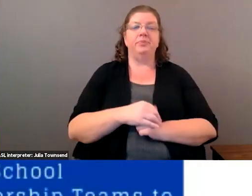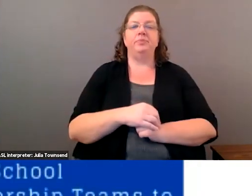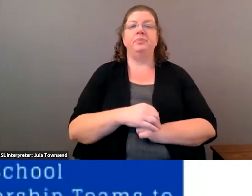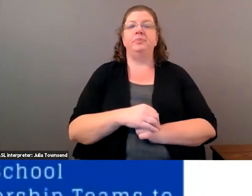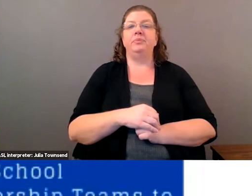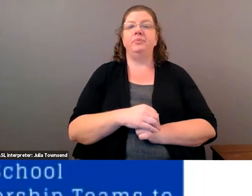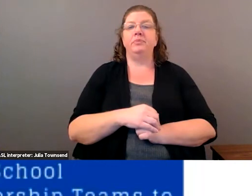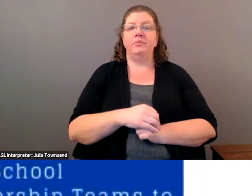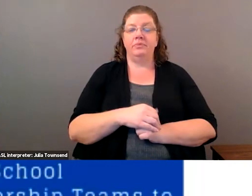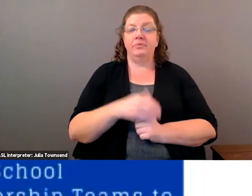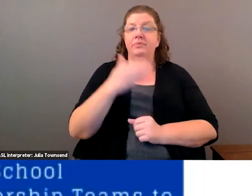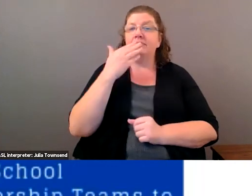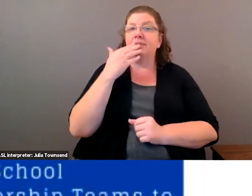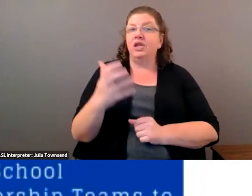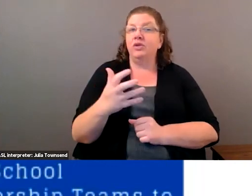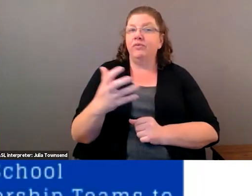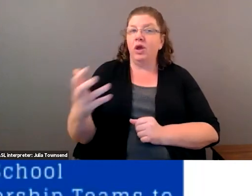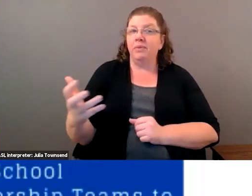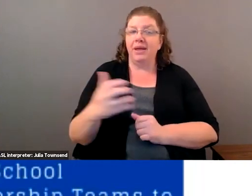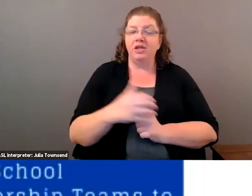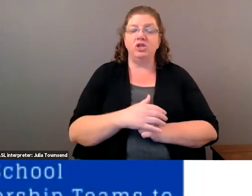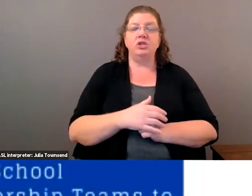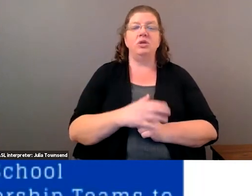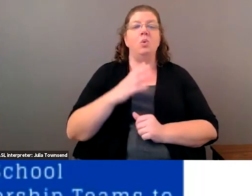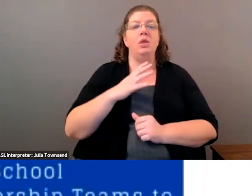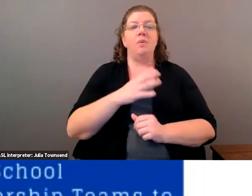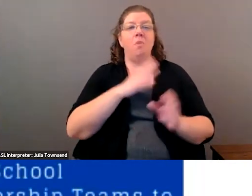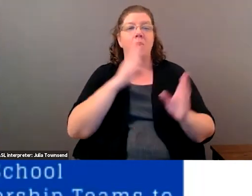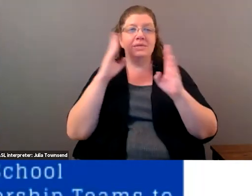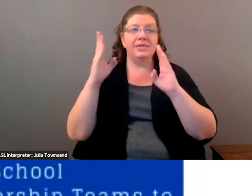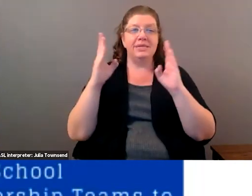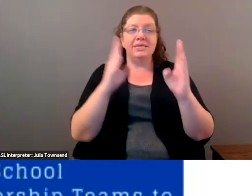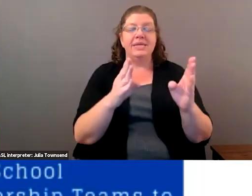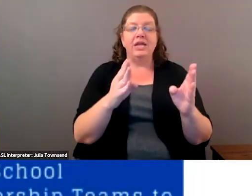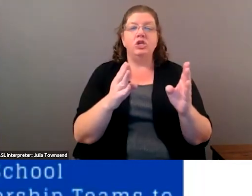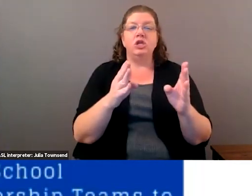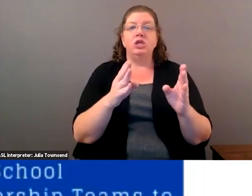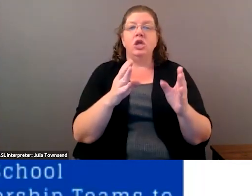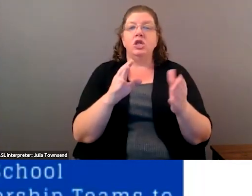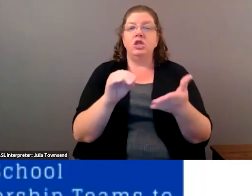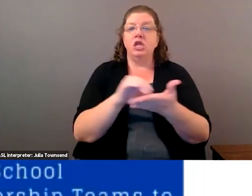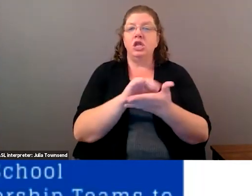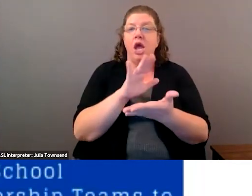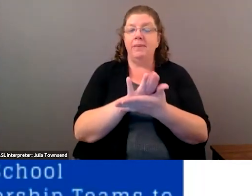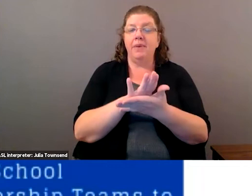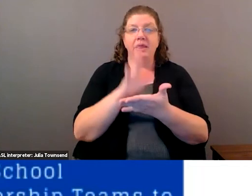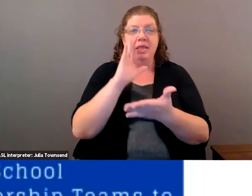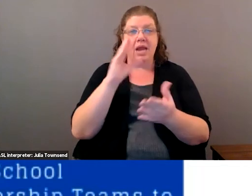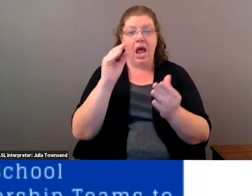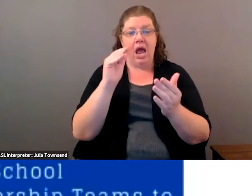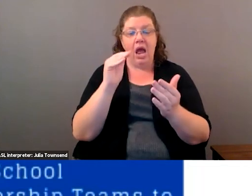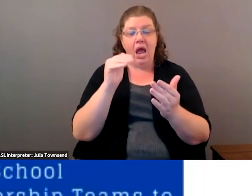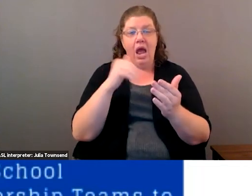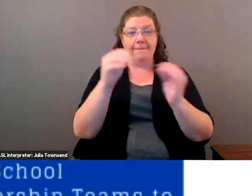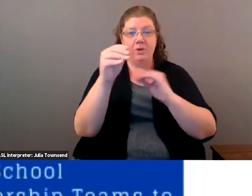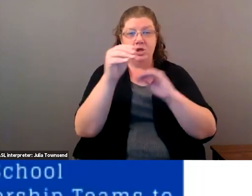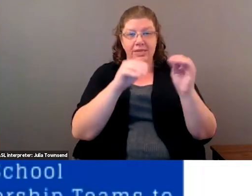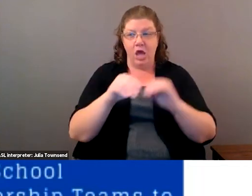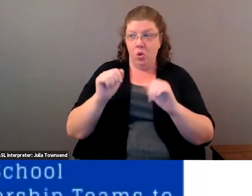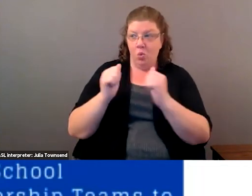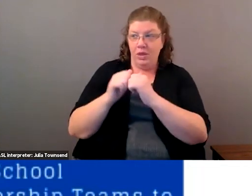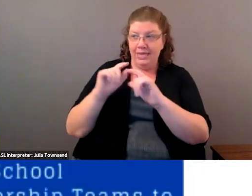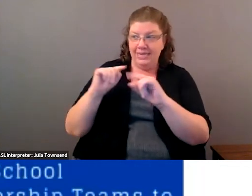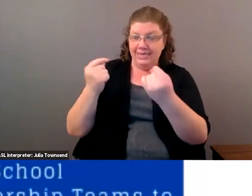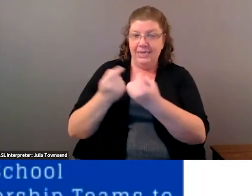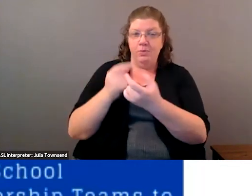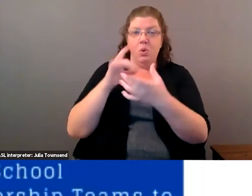All right. Well, thank you very much. And I want to turn the board's attention to the document that I put together with the team related